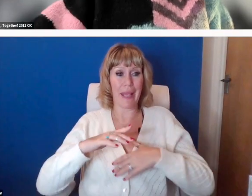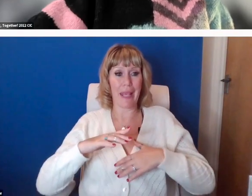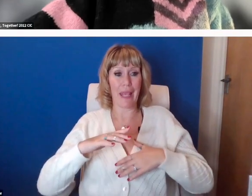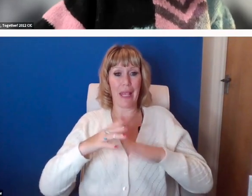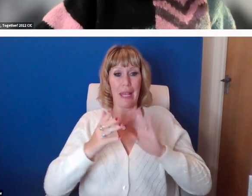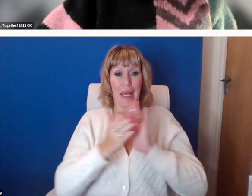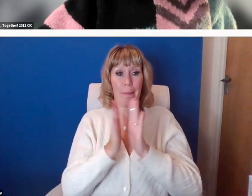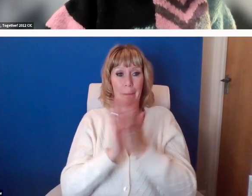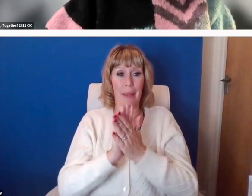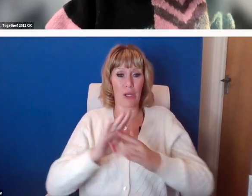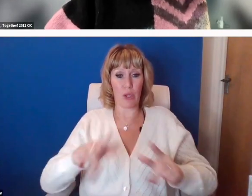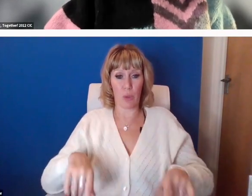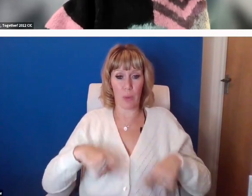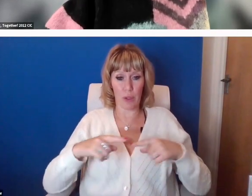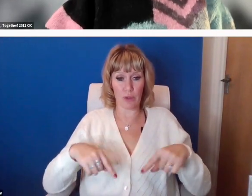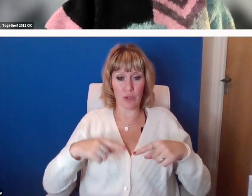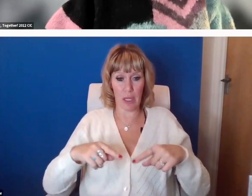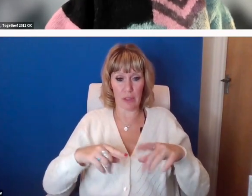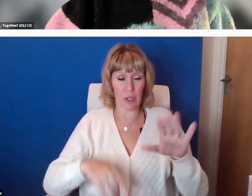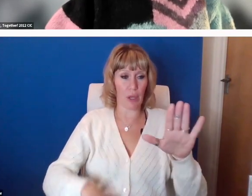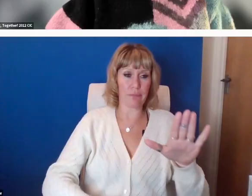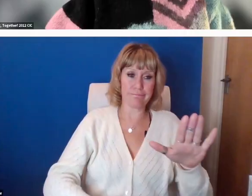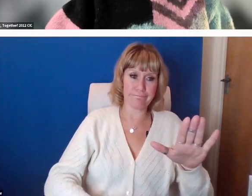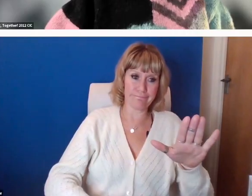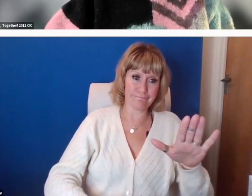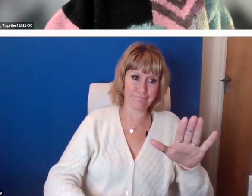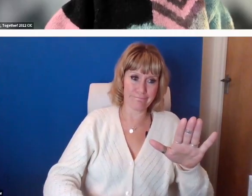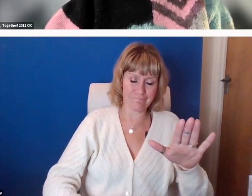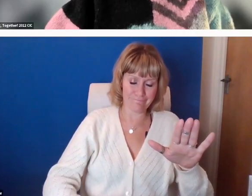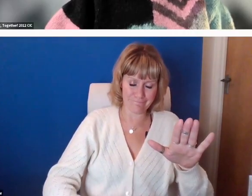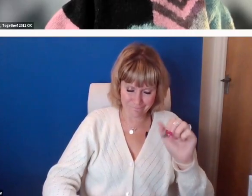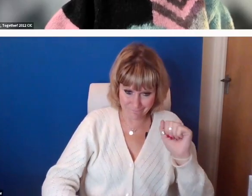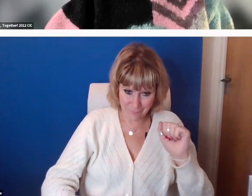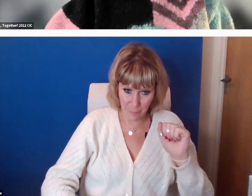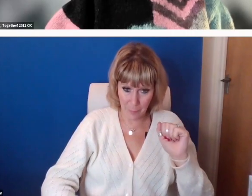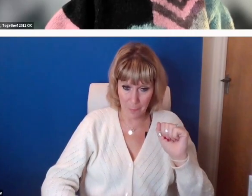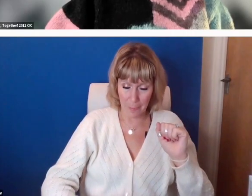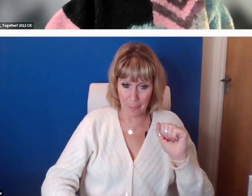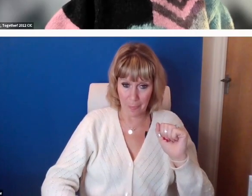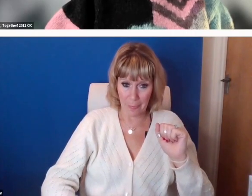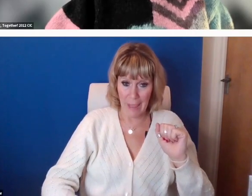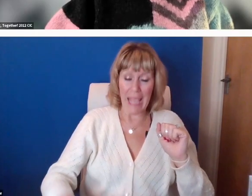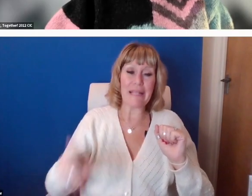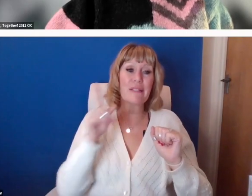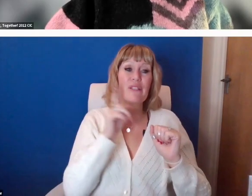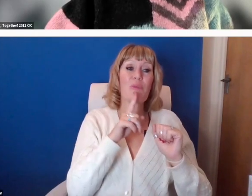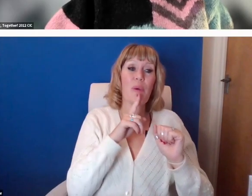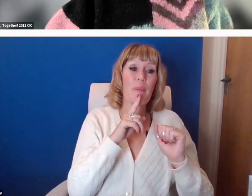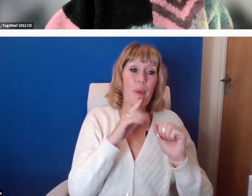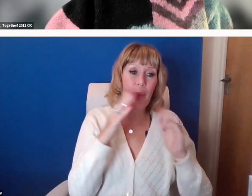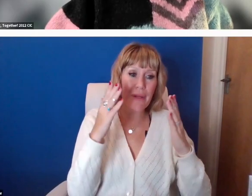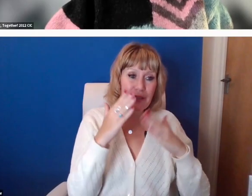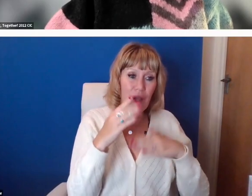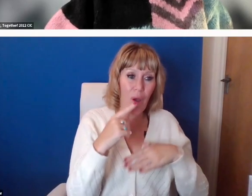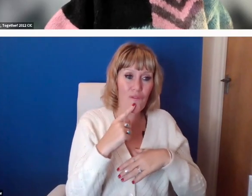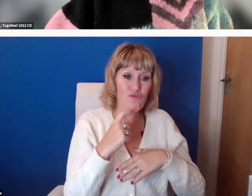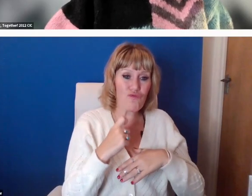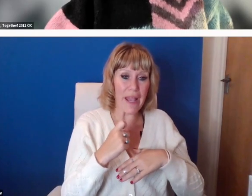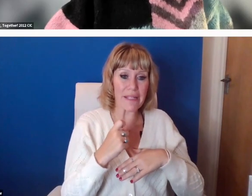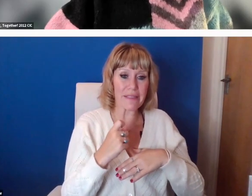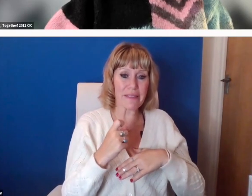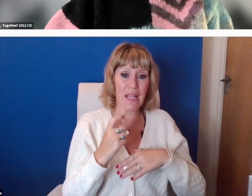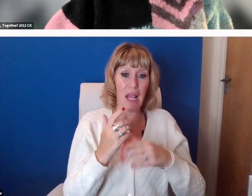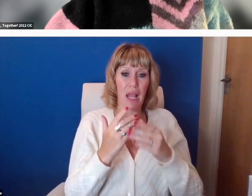Oh, sorry, reading the wrong one. Multicolored hand-drawn illustration of woman with dark red gloves touching the forehead